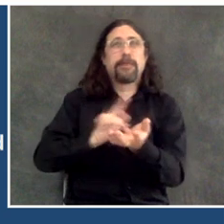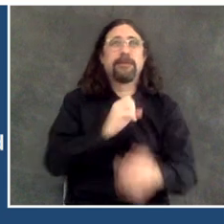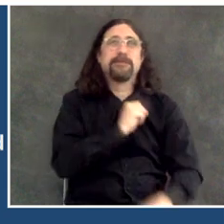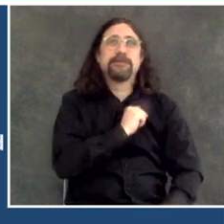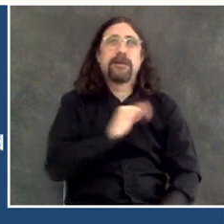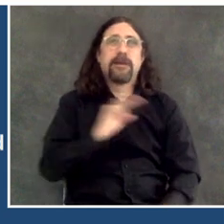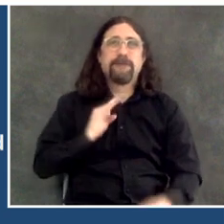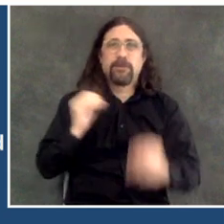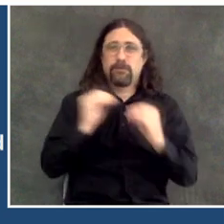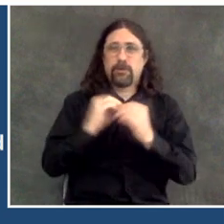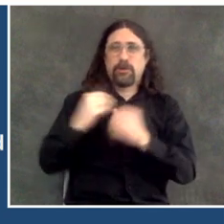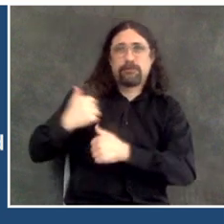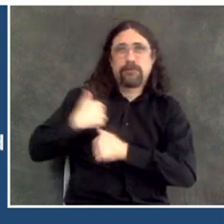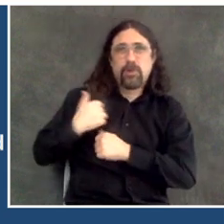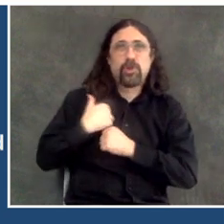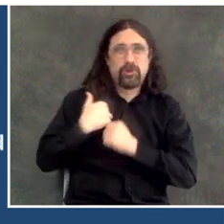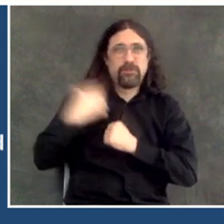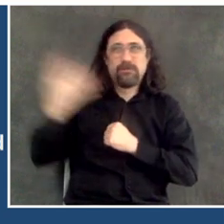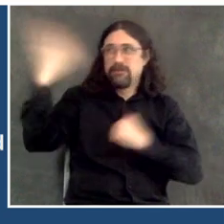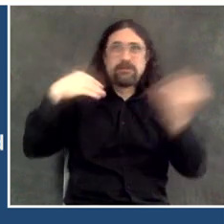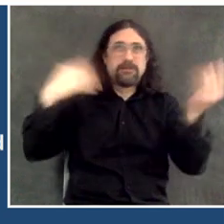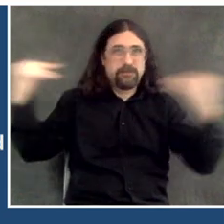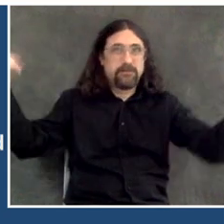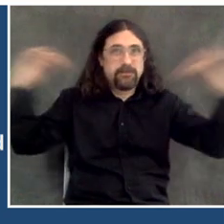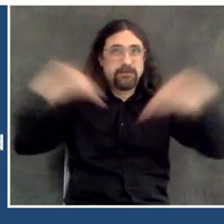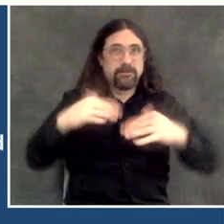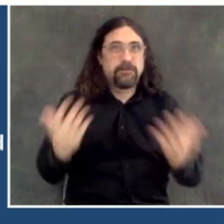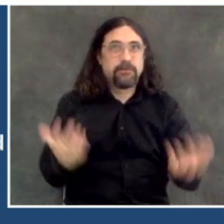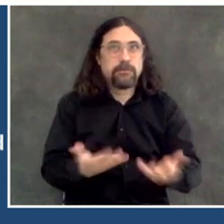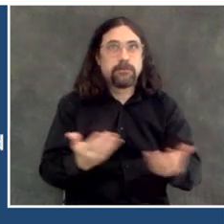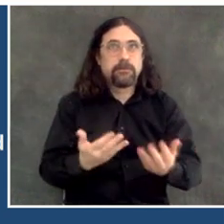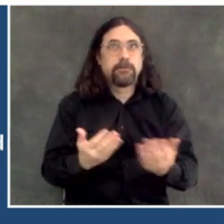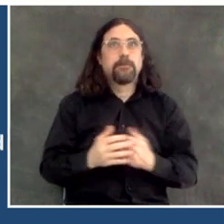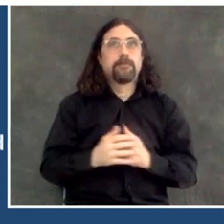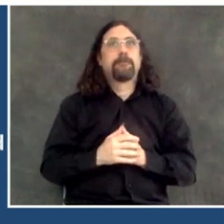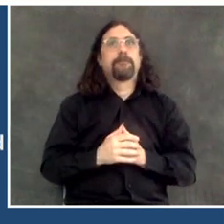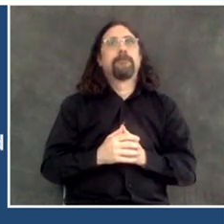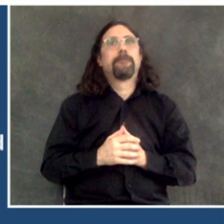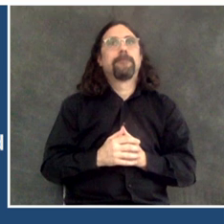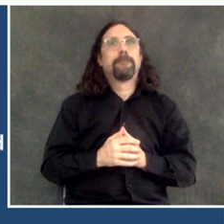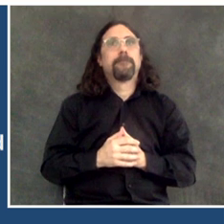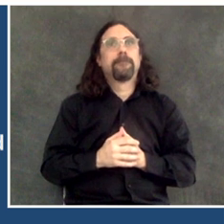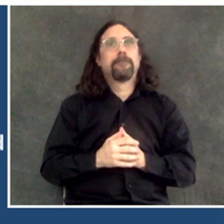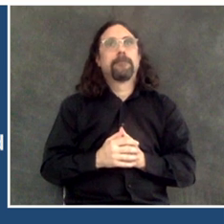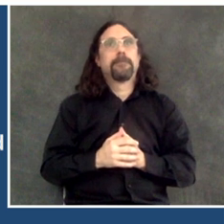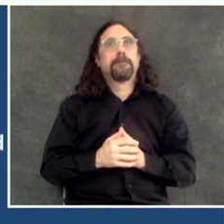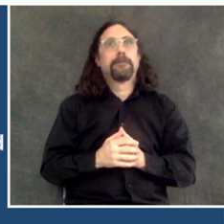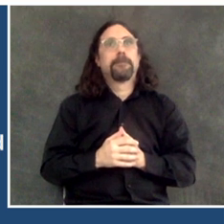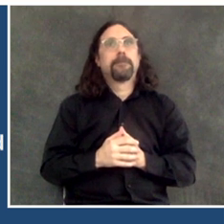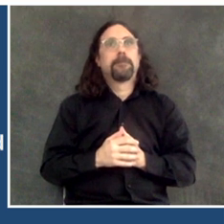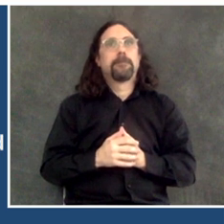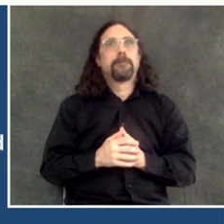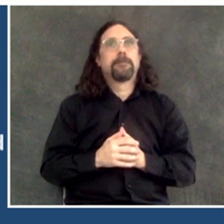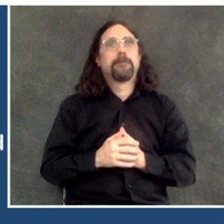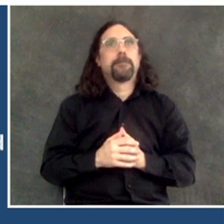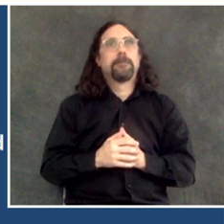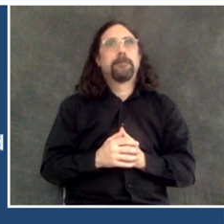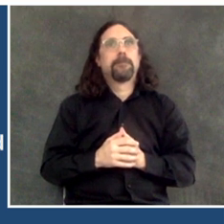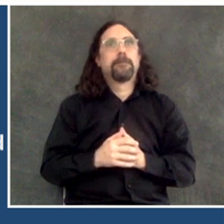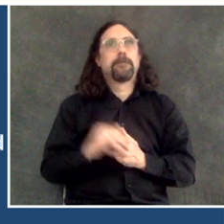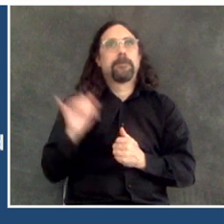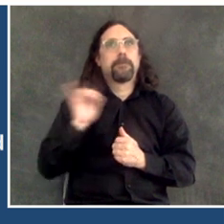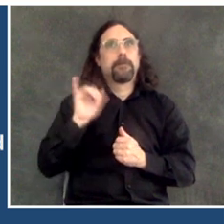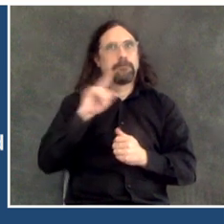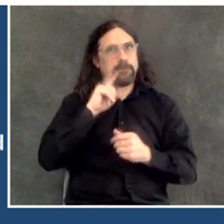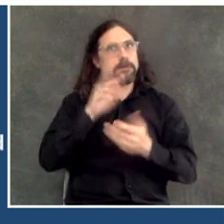hope, a very crucial role. But you know what? It's also great to see civilian airlines stepping up. So thank you. A profound thanks